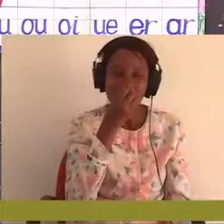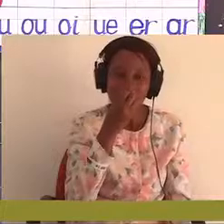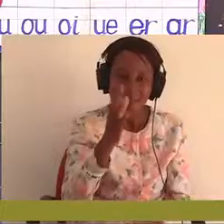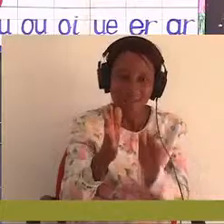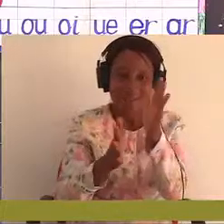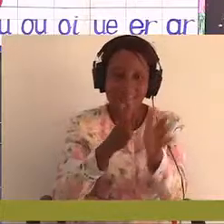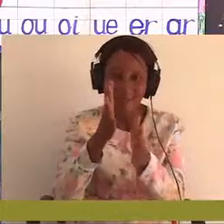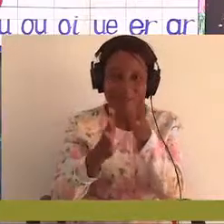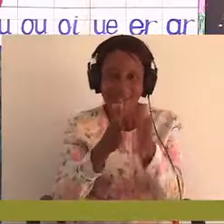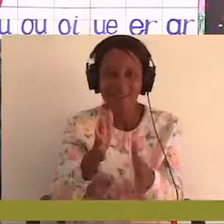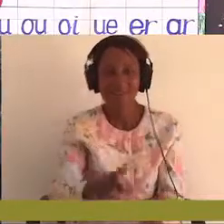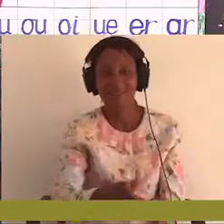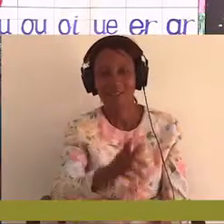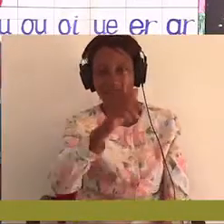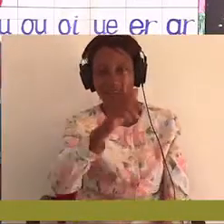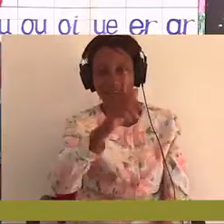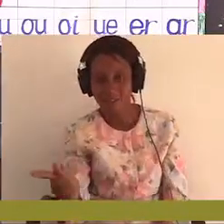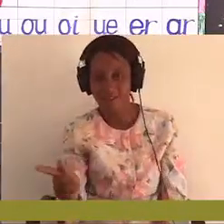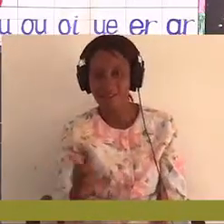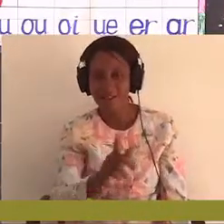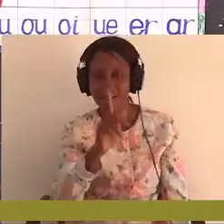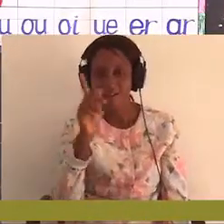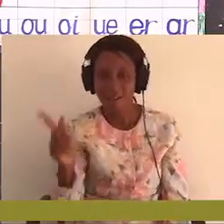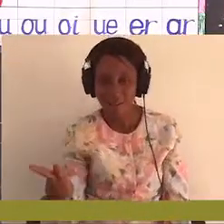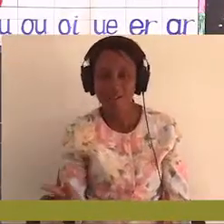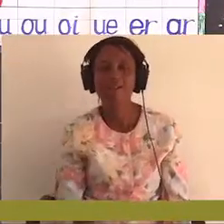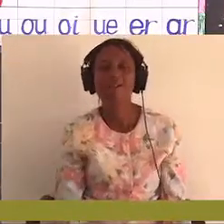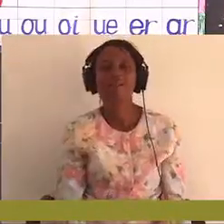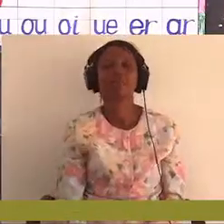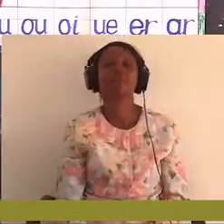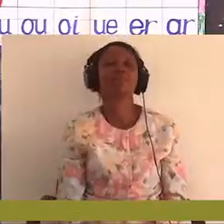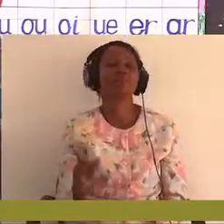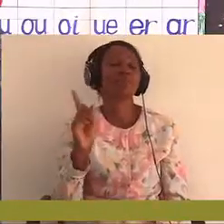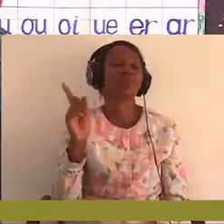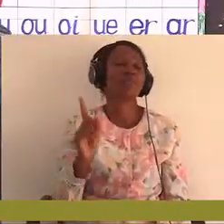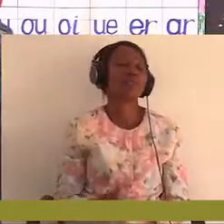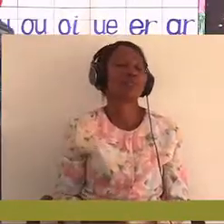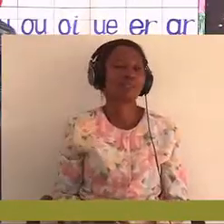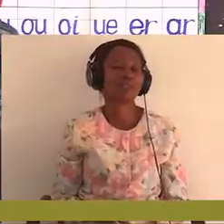The sound is g. Is it this letter?